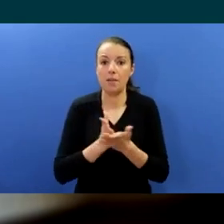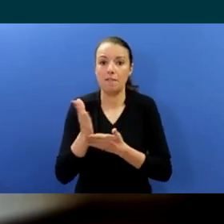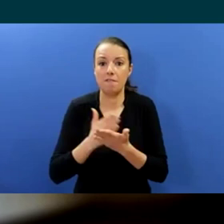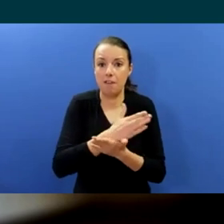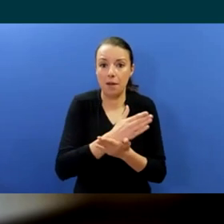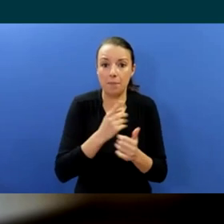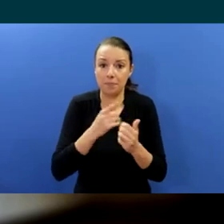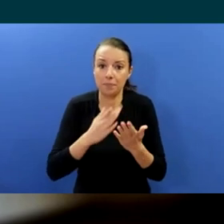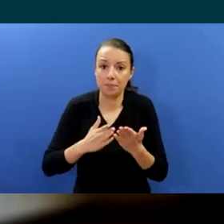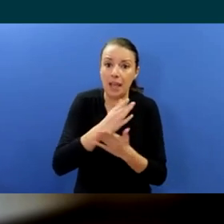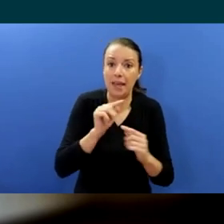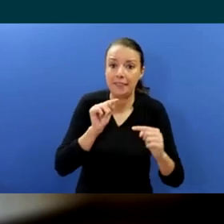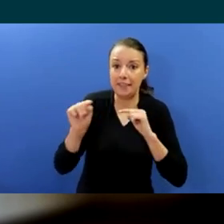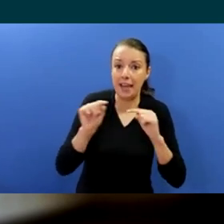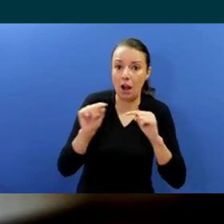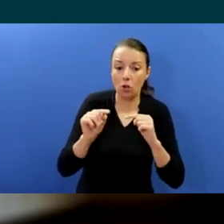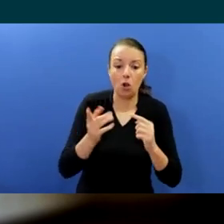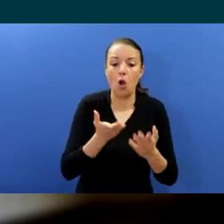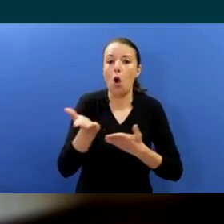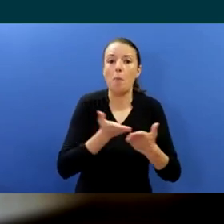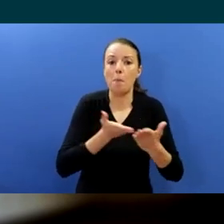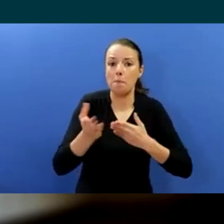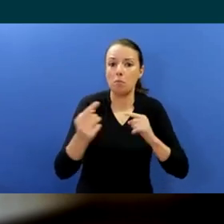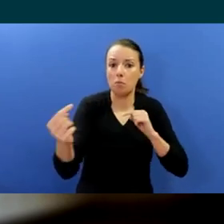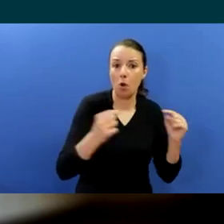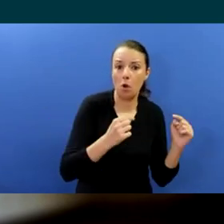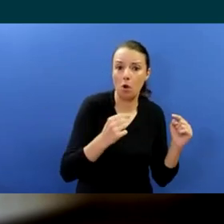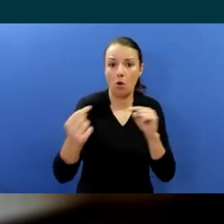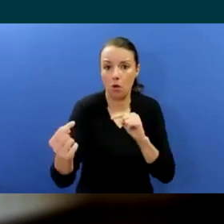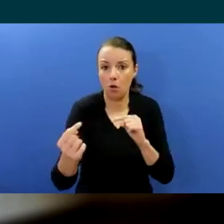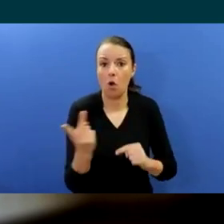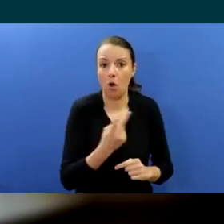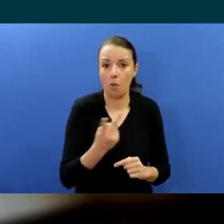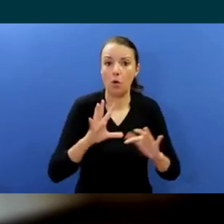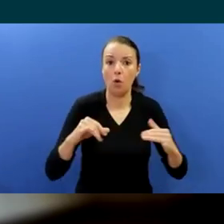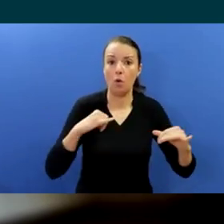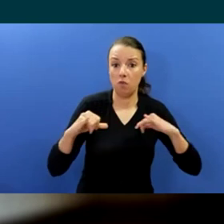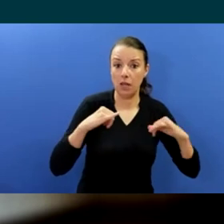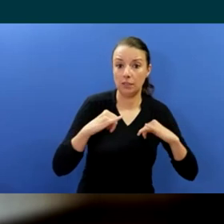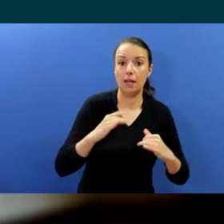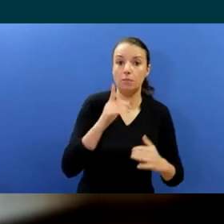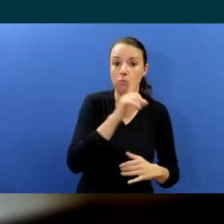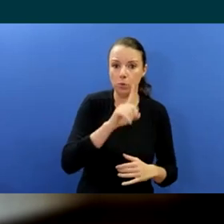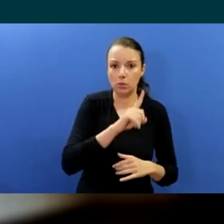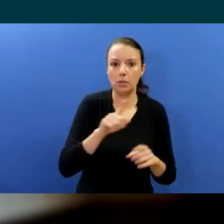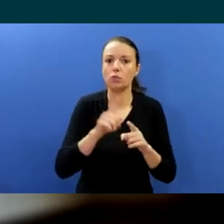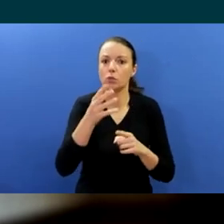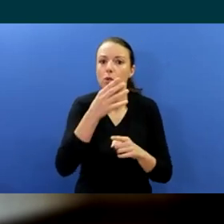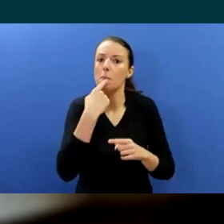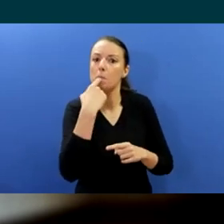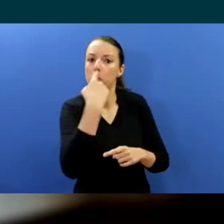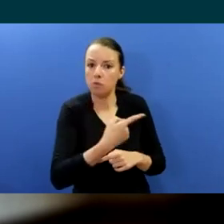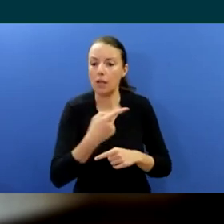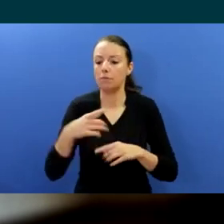extent, the public authorities accept that the participatory process